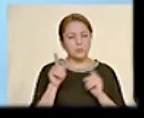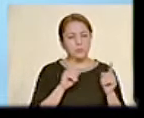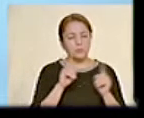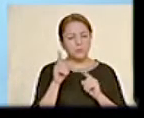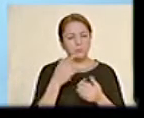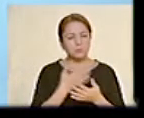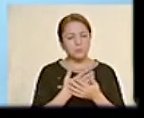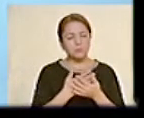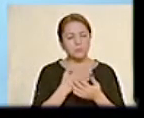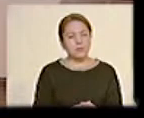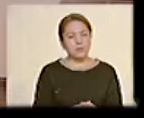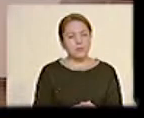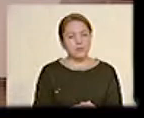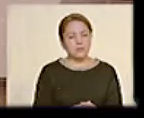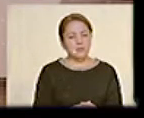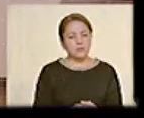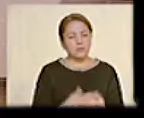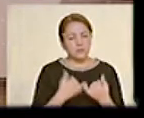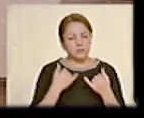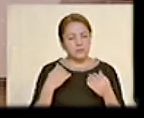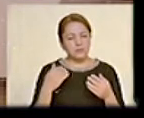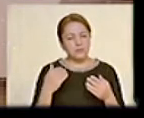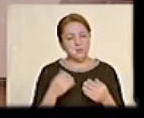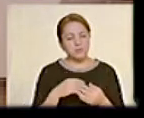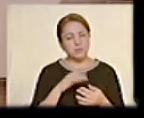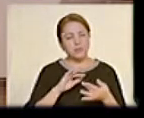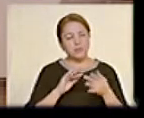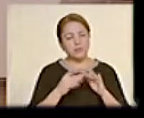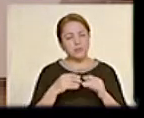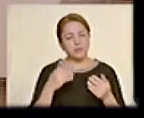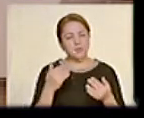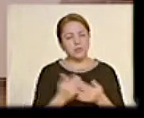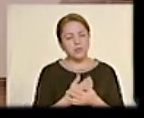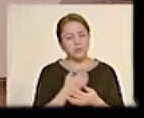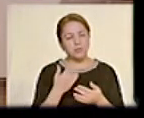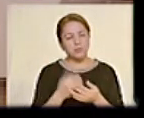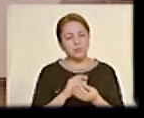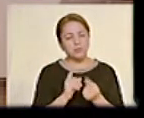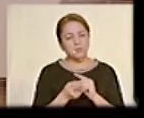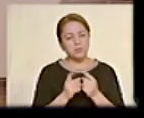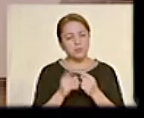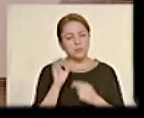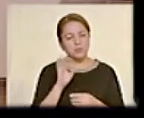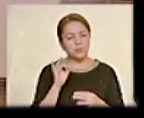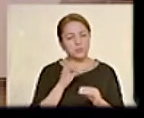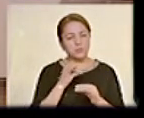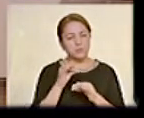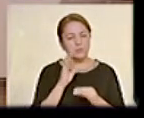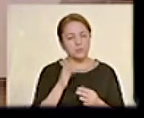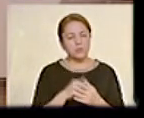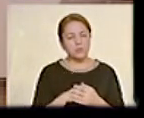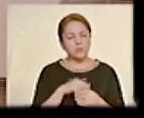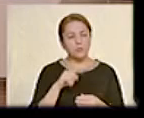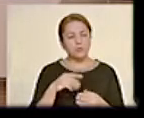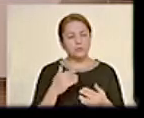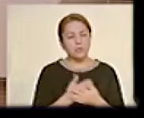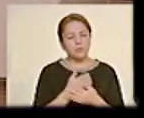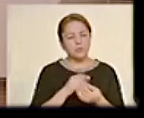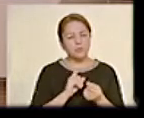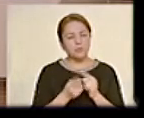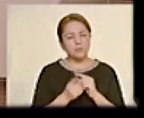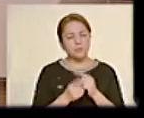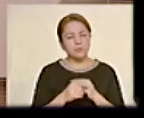tarmog'imizga misol bo'la oladi. Mana endi internetda axborot almashishga to'xtalib o'taylik. Ushbu axborot